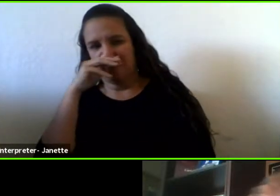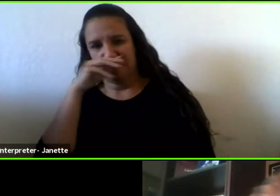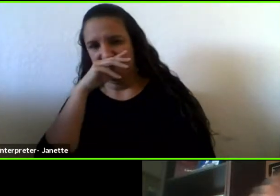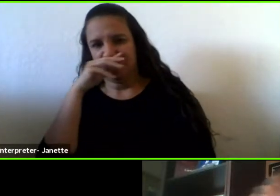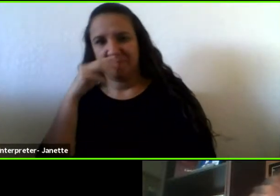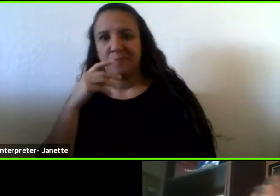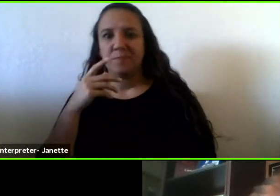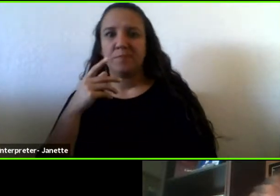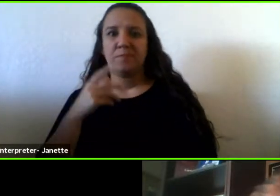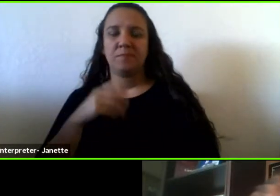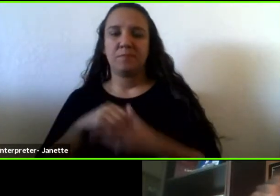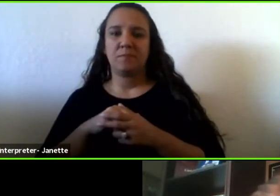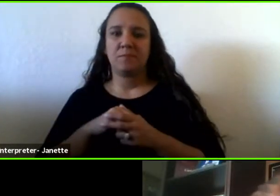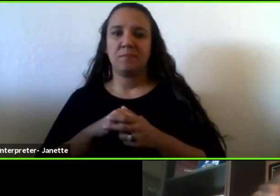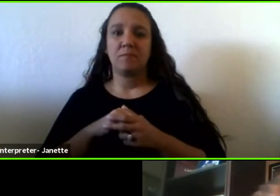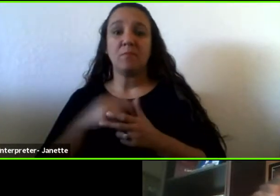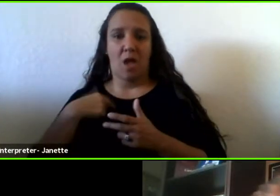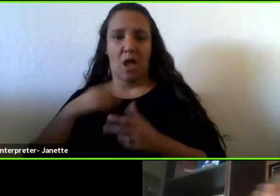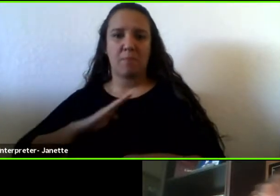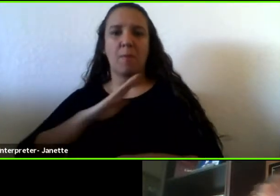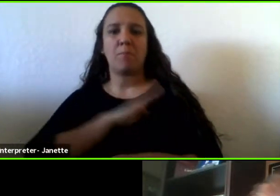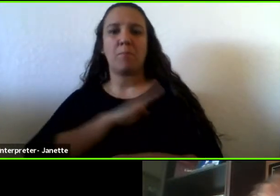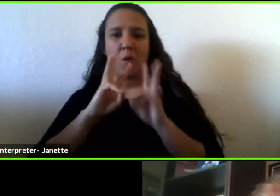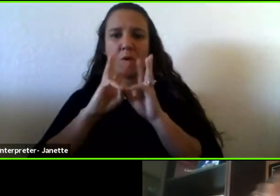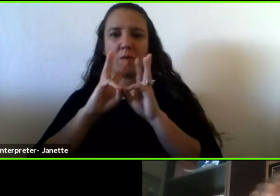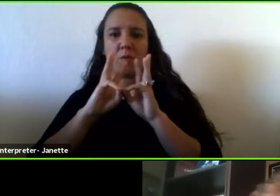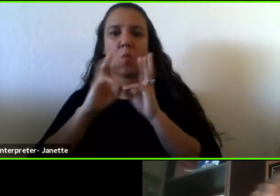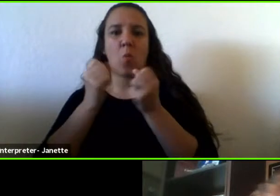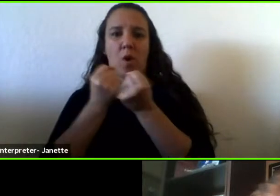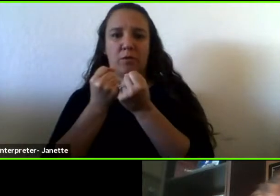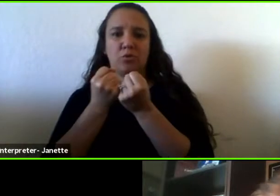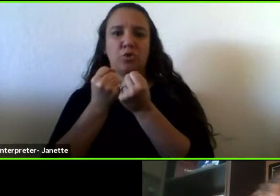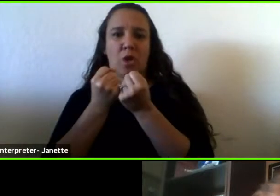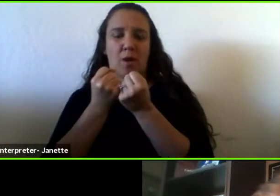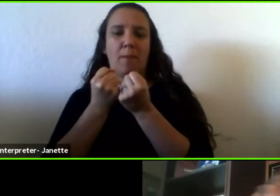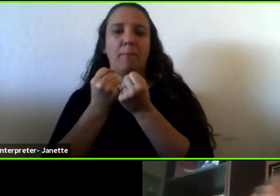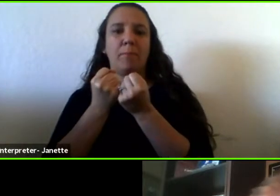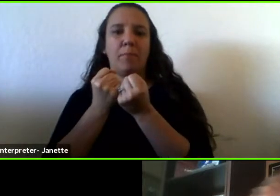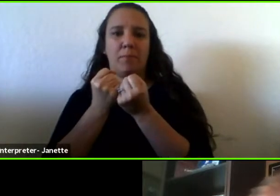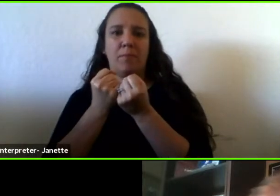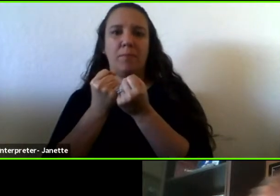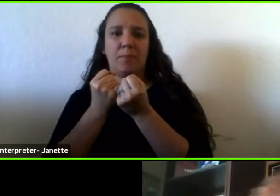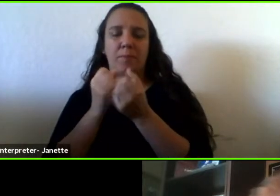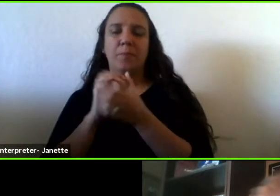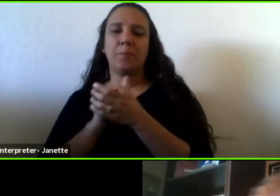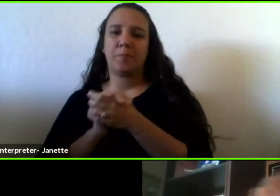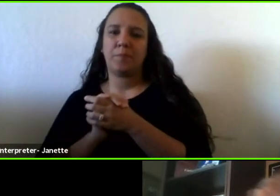on the Broward Workshop in Broward County.